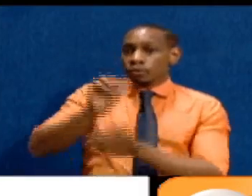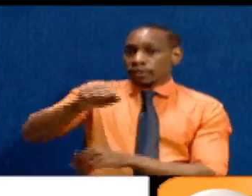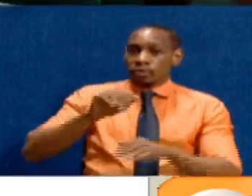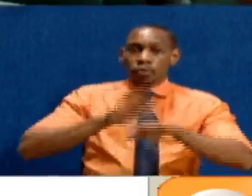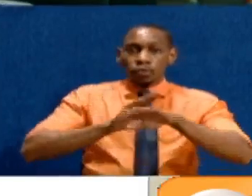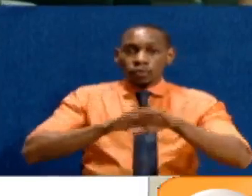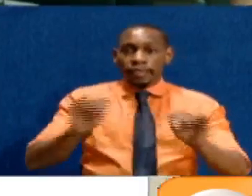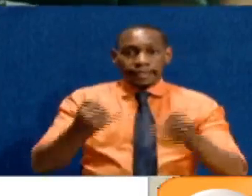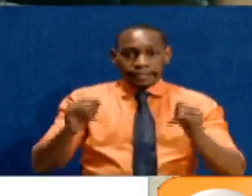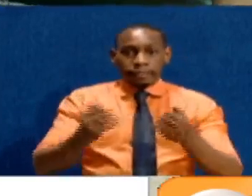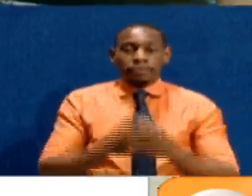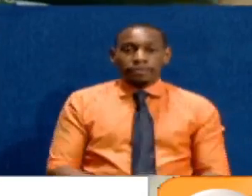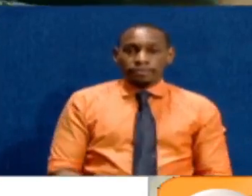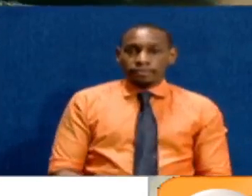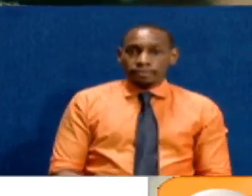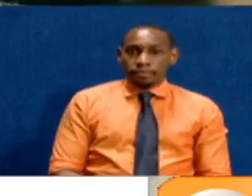great news.